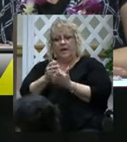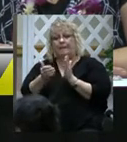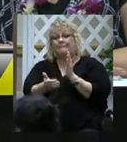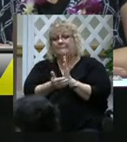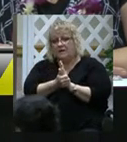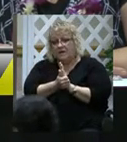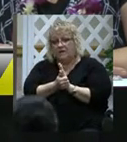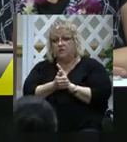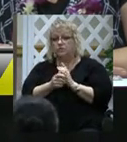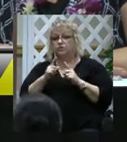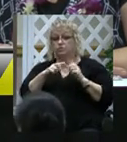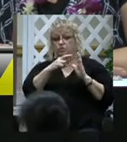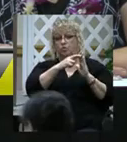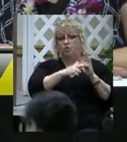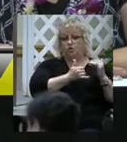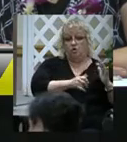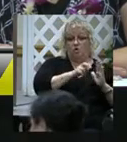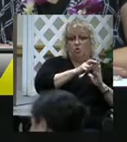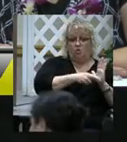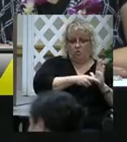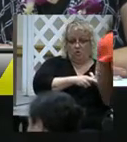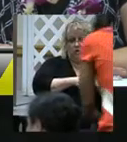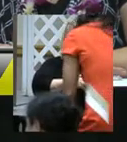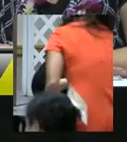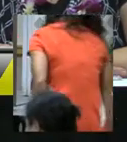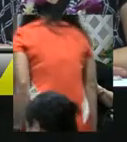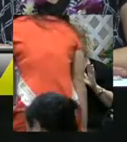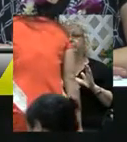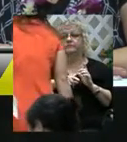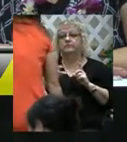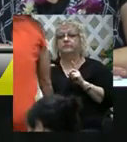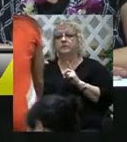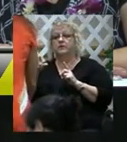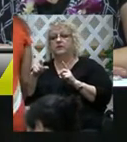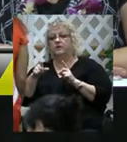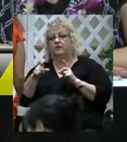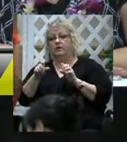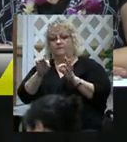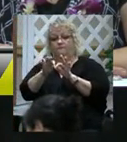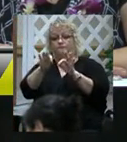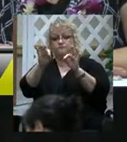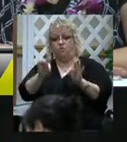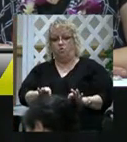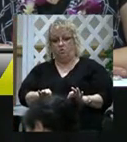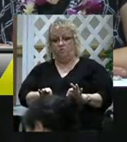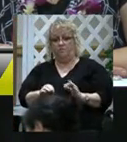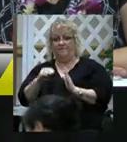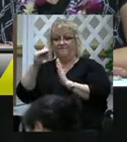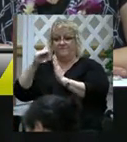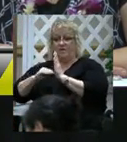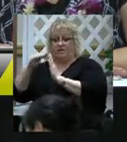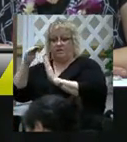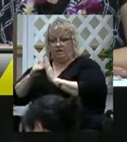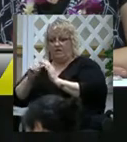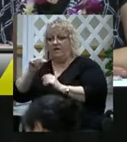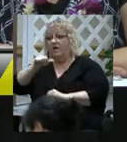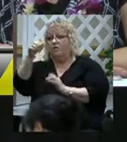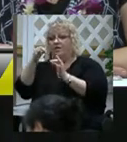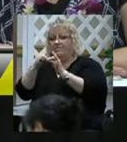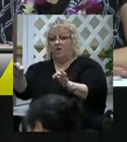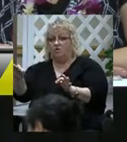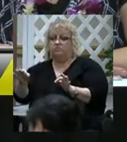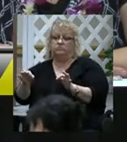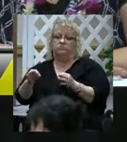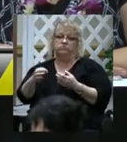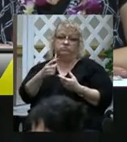to one of the rules so that we can actually take forms that are filled out in other languages.